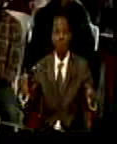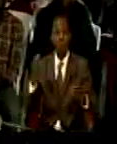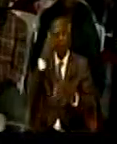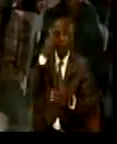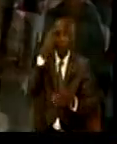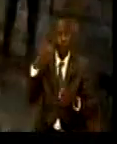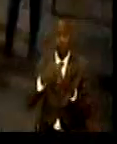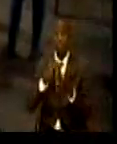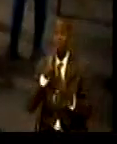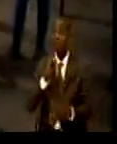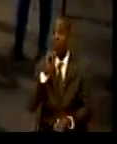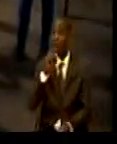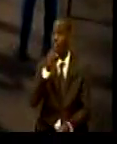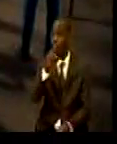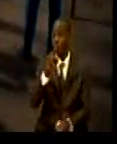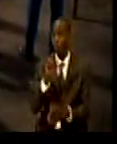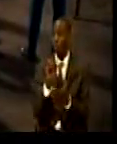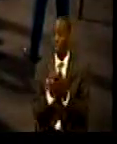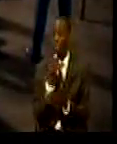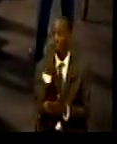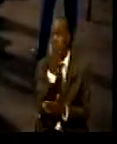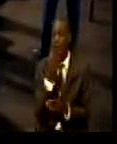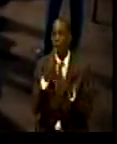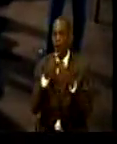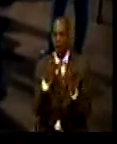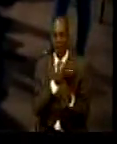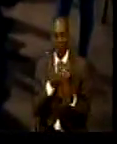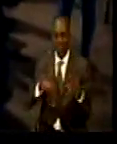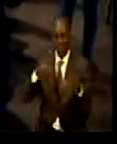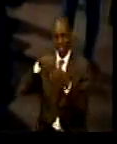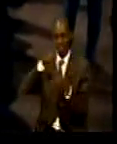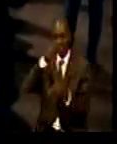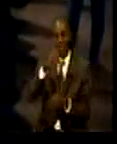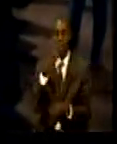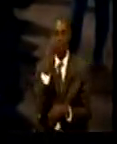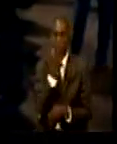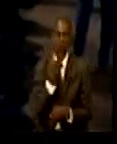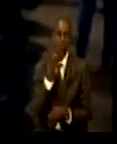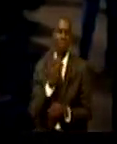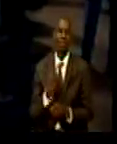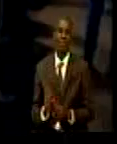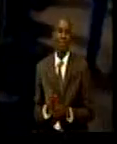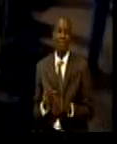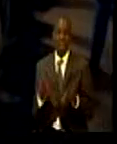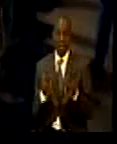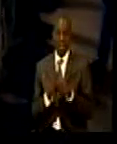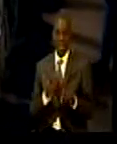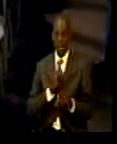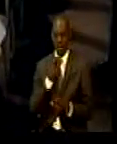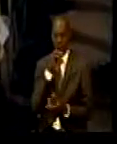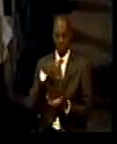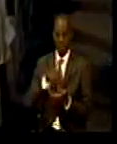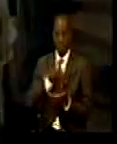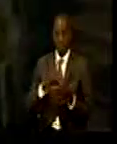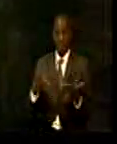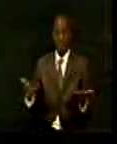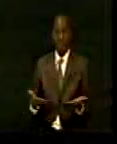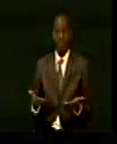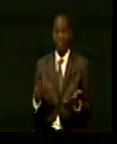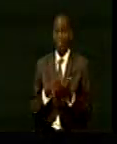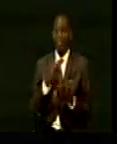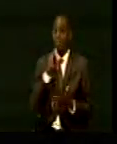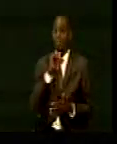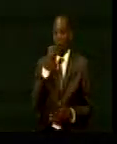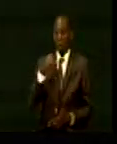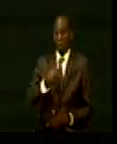that speaks, it's Christ that speaks in you. And also, as I'm standing here, it's not me talking to